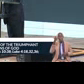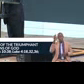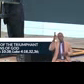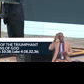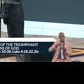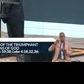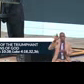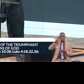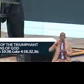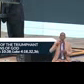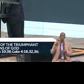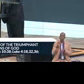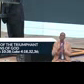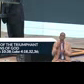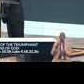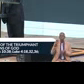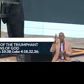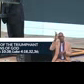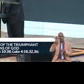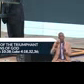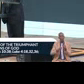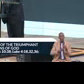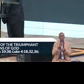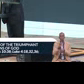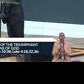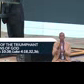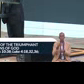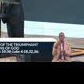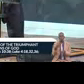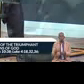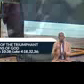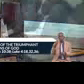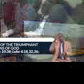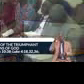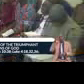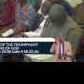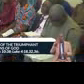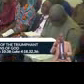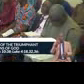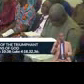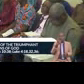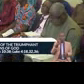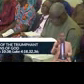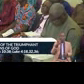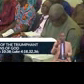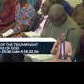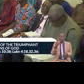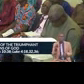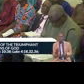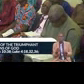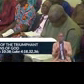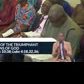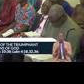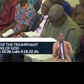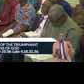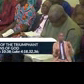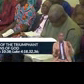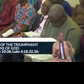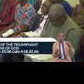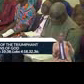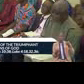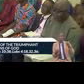Demonization is the work of the devil. Every work of the devil, disease or demons, they're